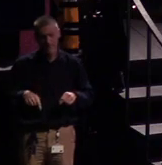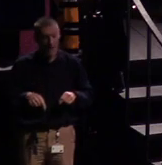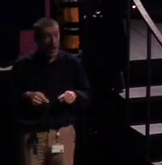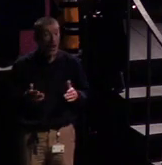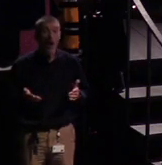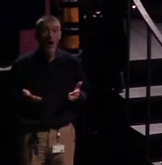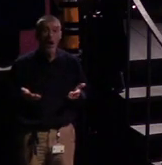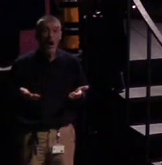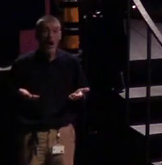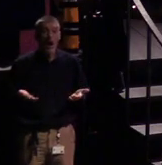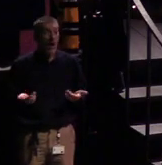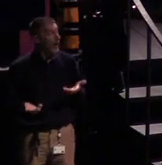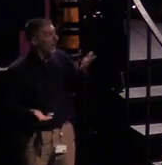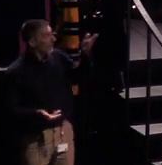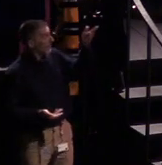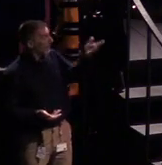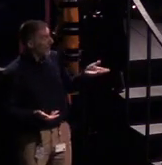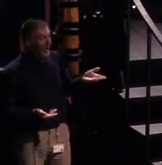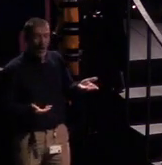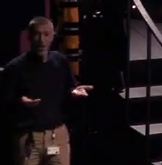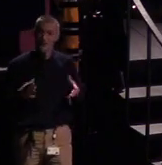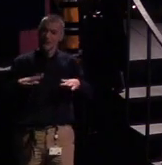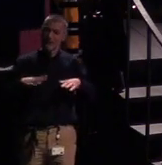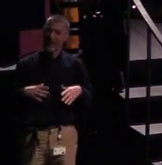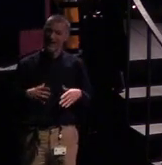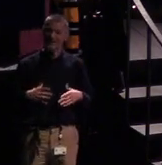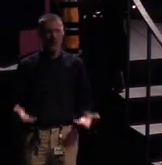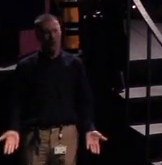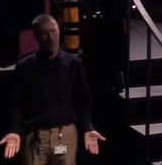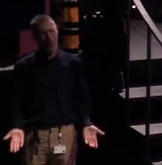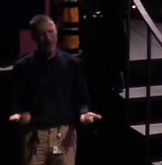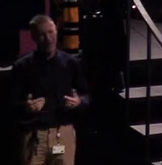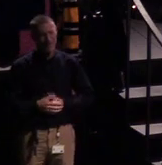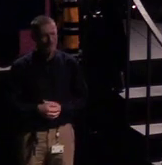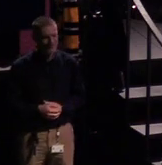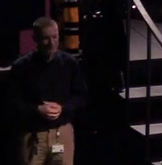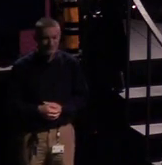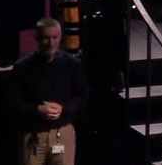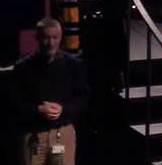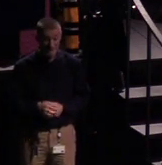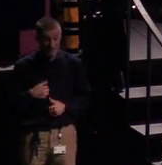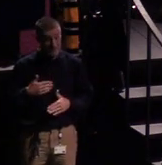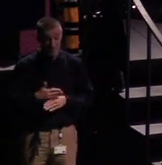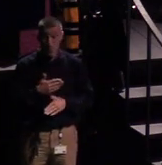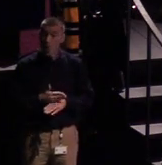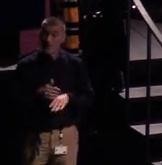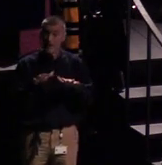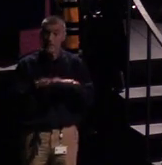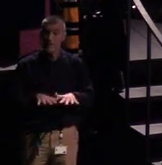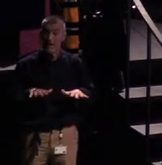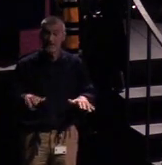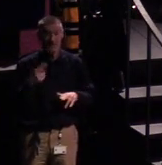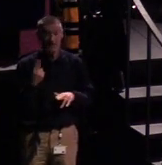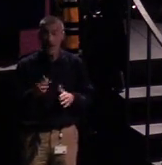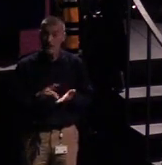welcome inside the relaxed bene biscuit I work I've been working with Battersea Arts Centre